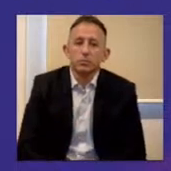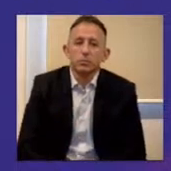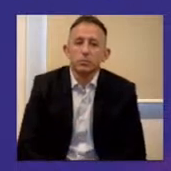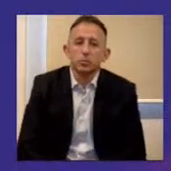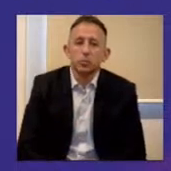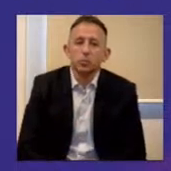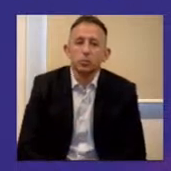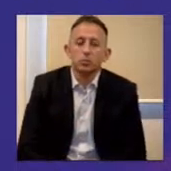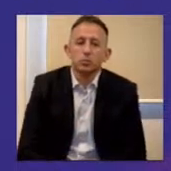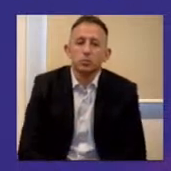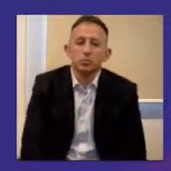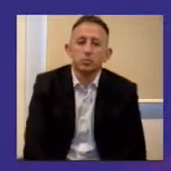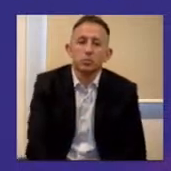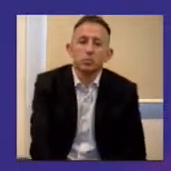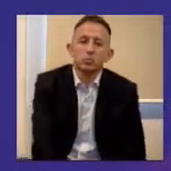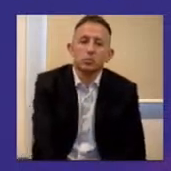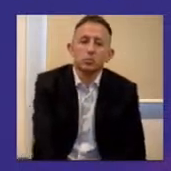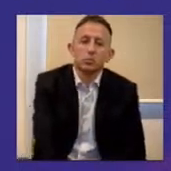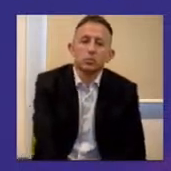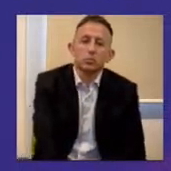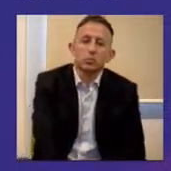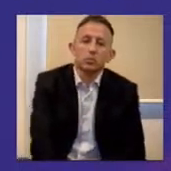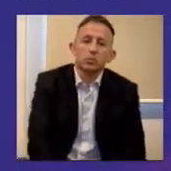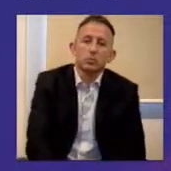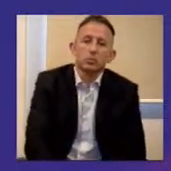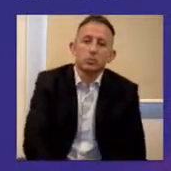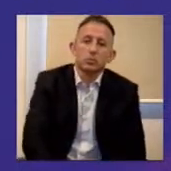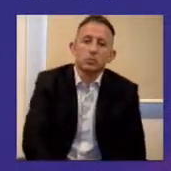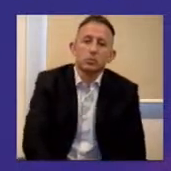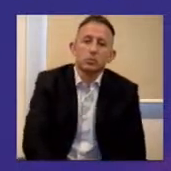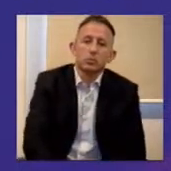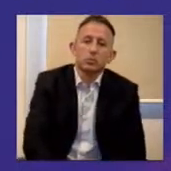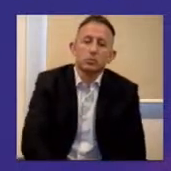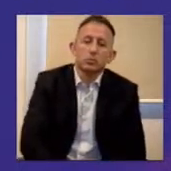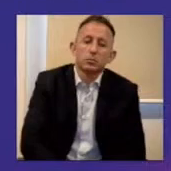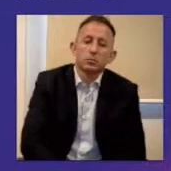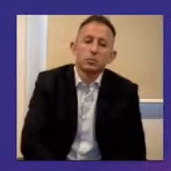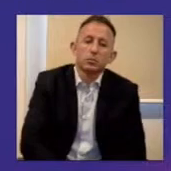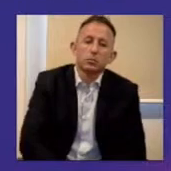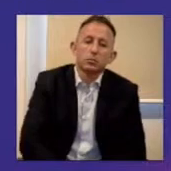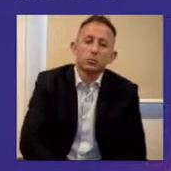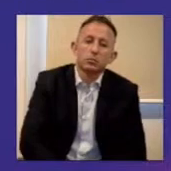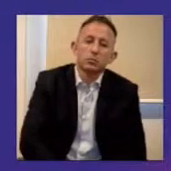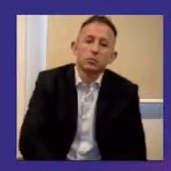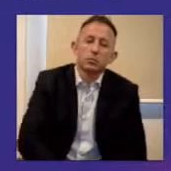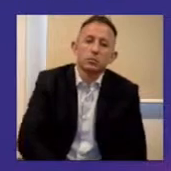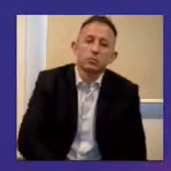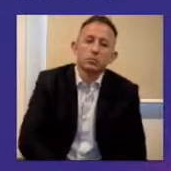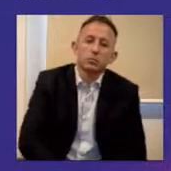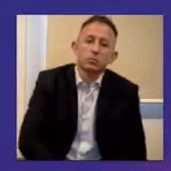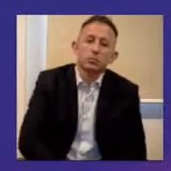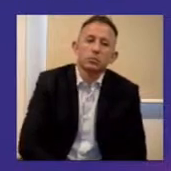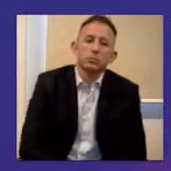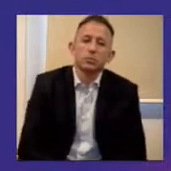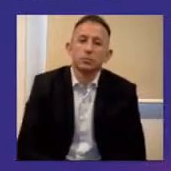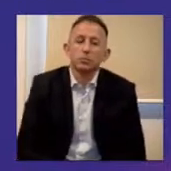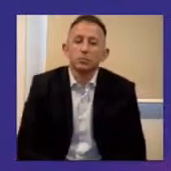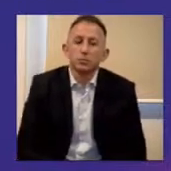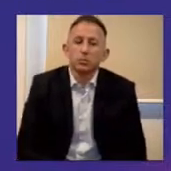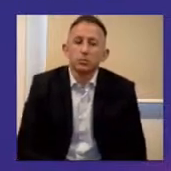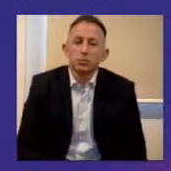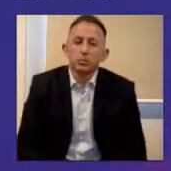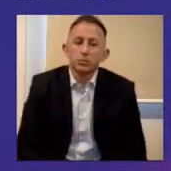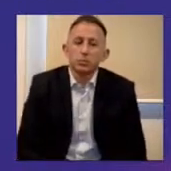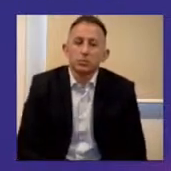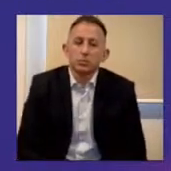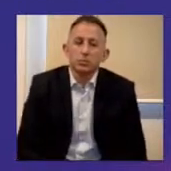brittle. Beside the task, they were unable to do anything else. Then, some 10, 15 years ago, there was a